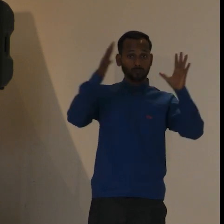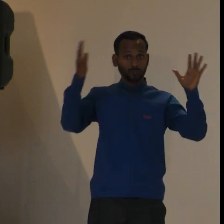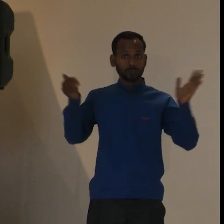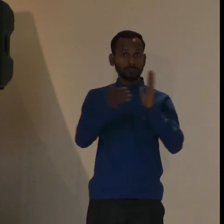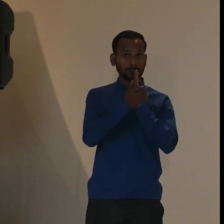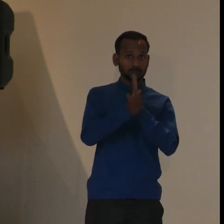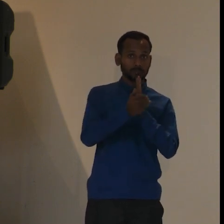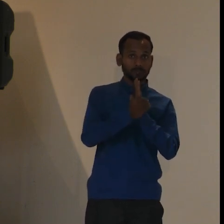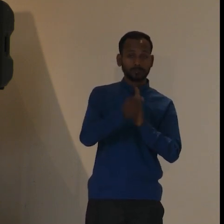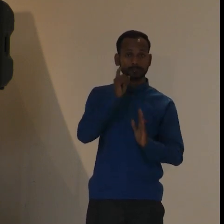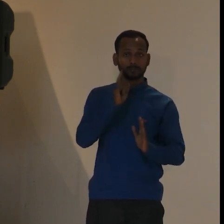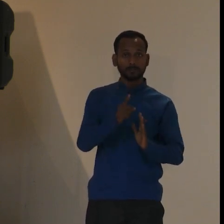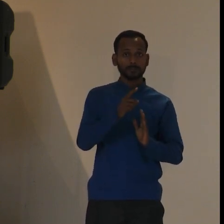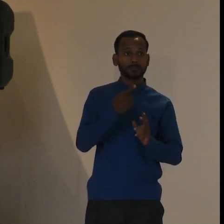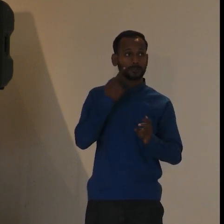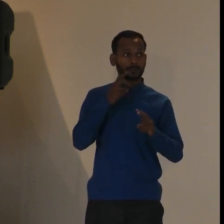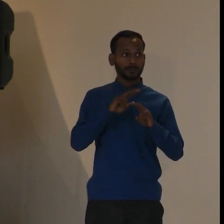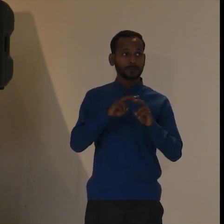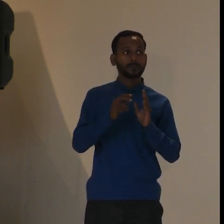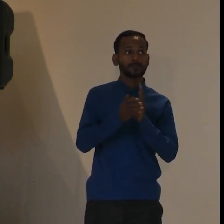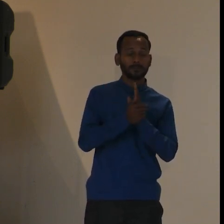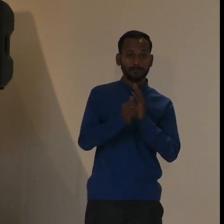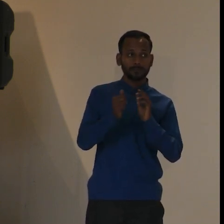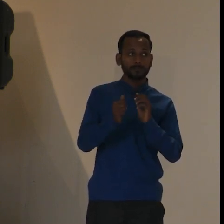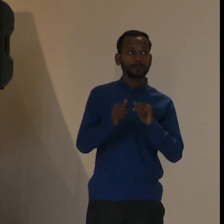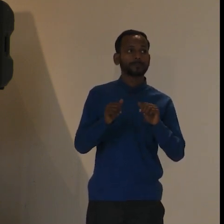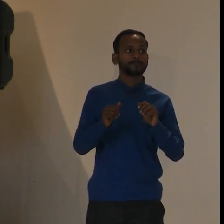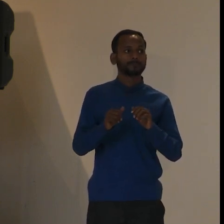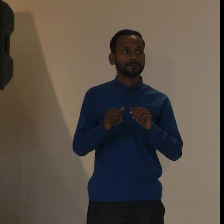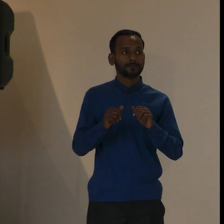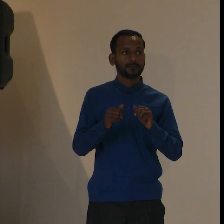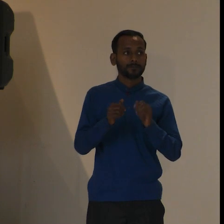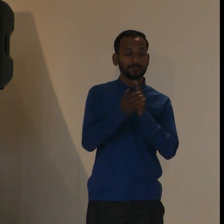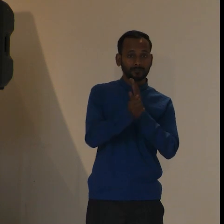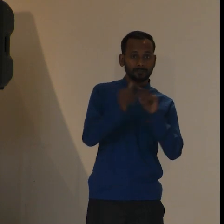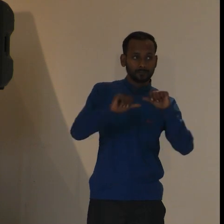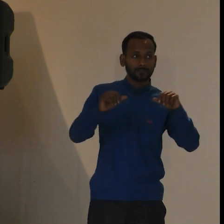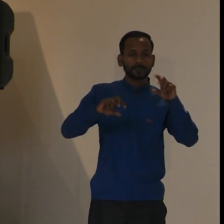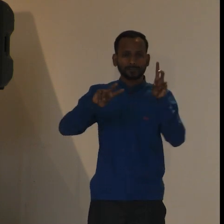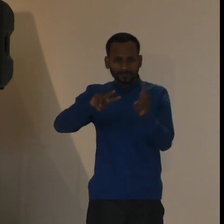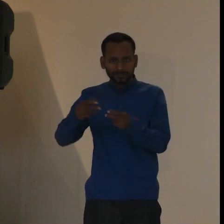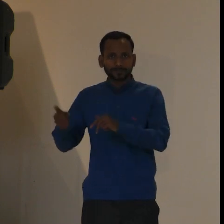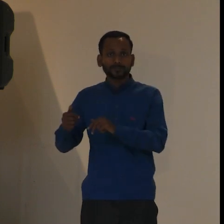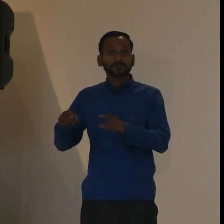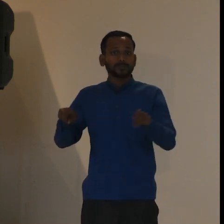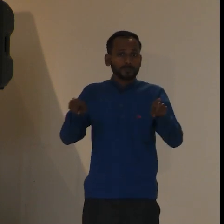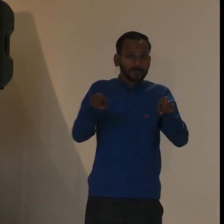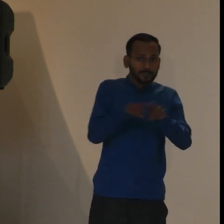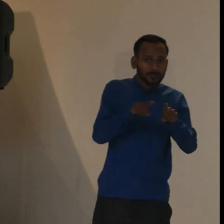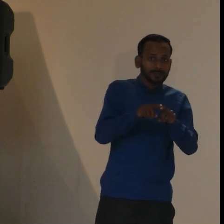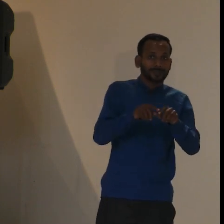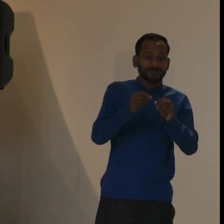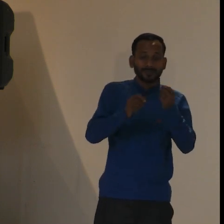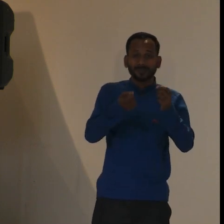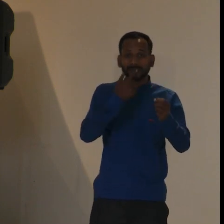don't have. So we need to do that. And which language, I think, as you said. So medicine or history of medicine is a